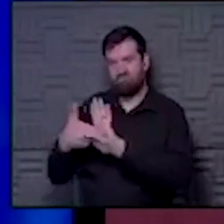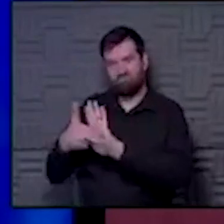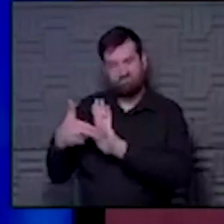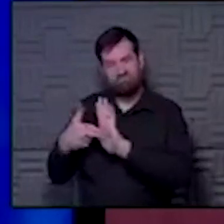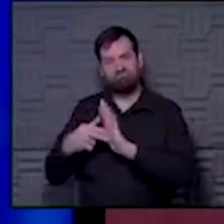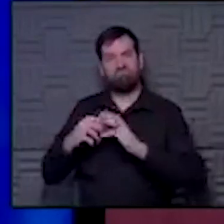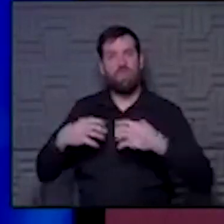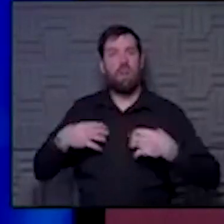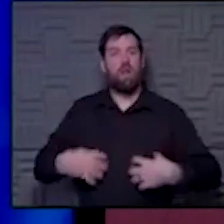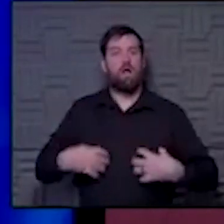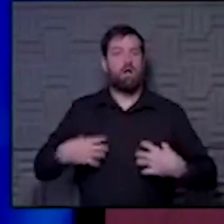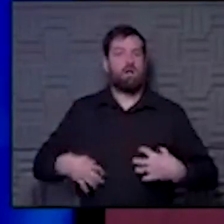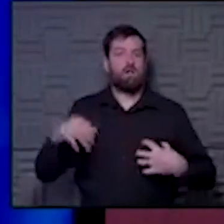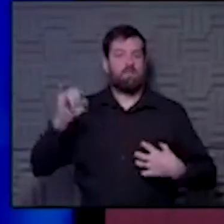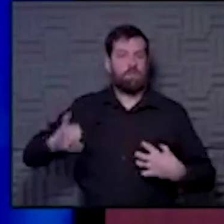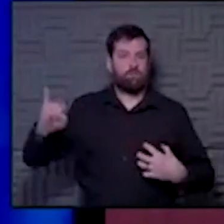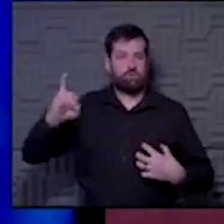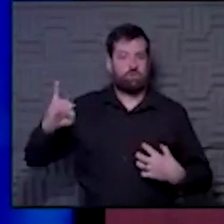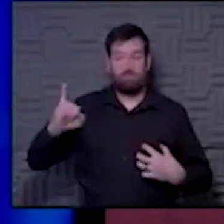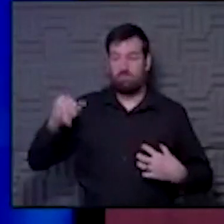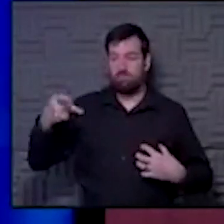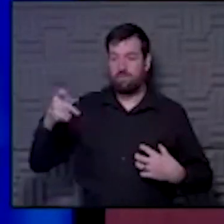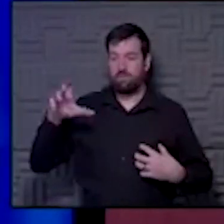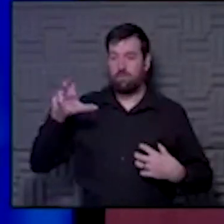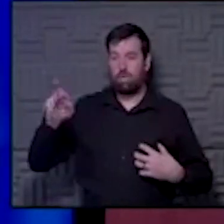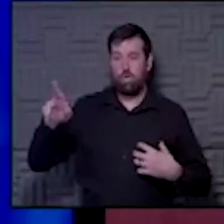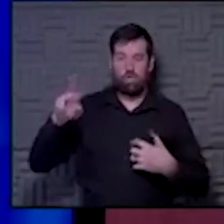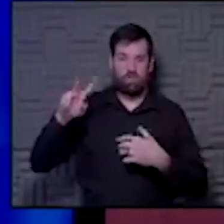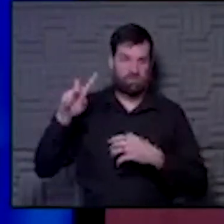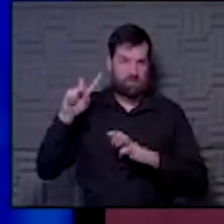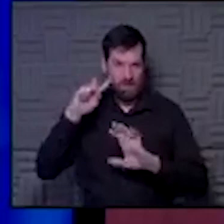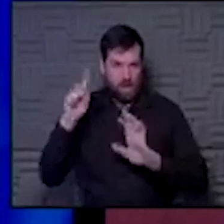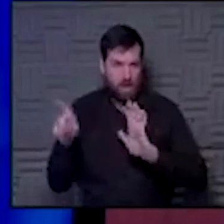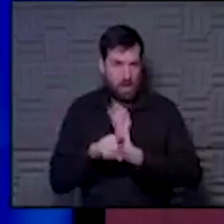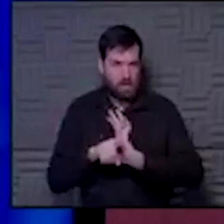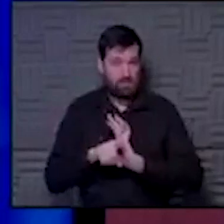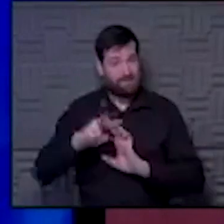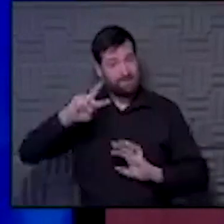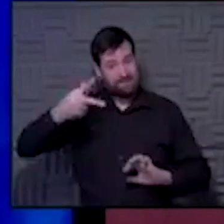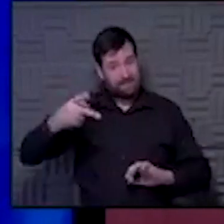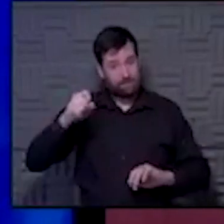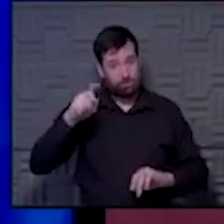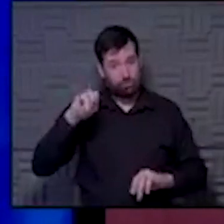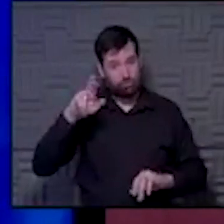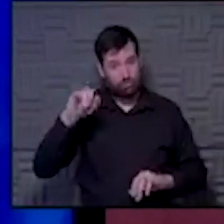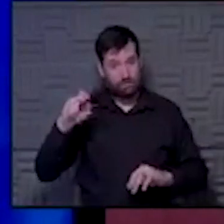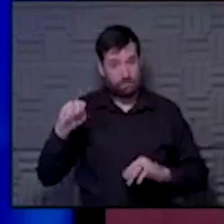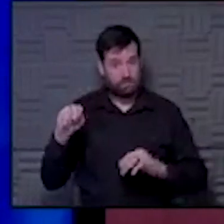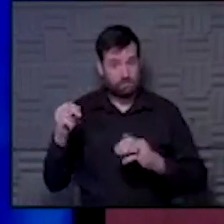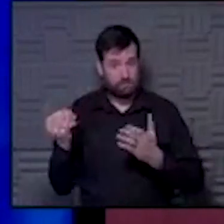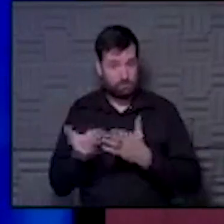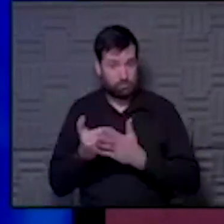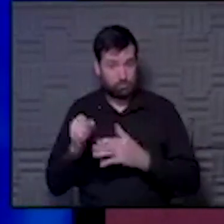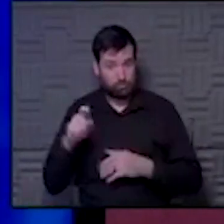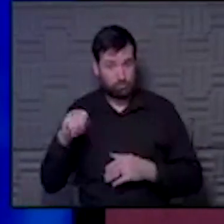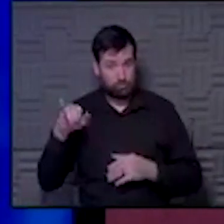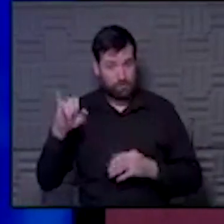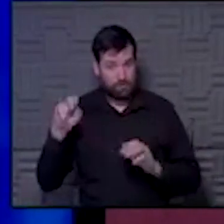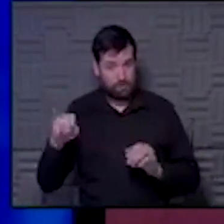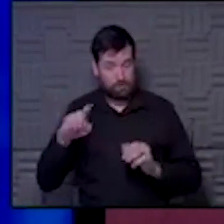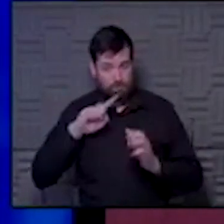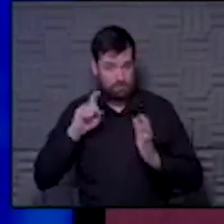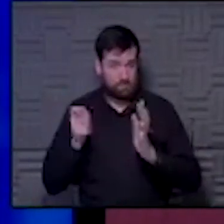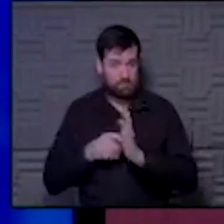lung infection, and his PCR test was negative. They want to know if the second strain, this new strain, would have been picked up on the